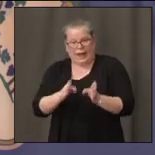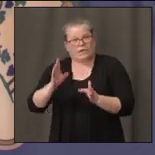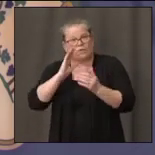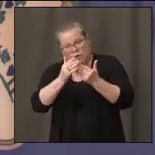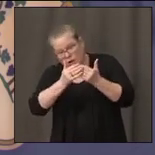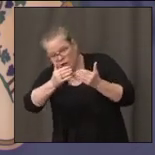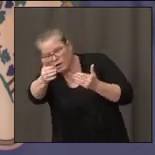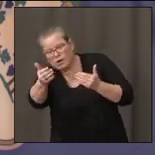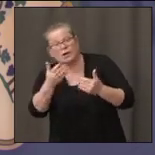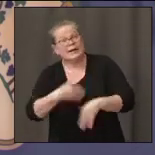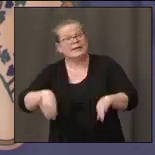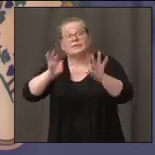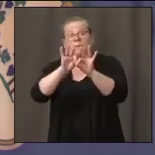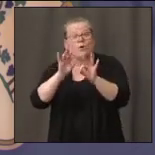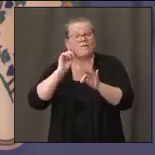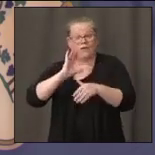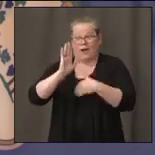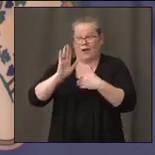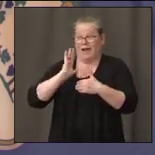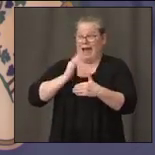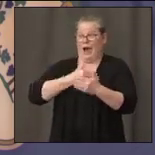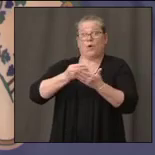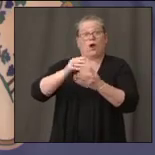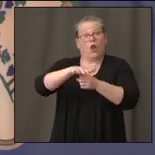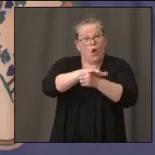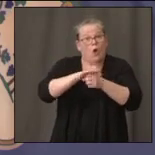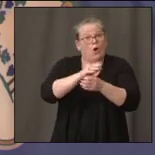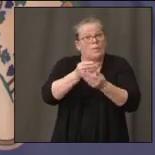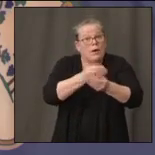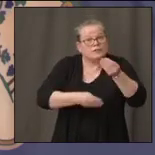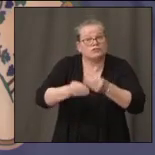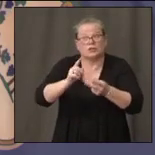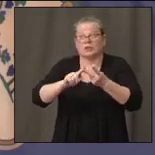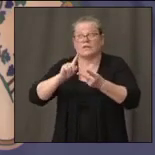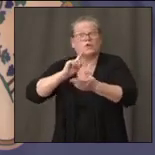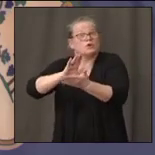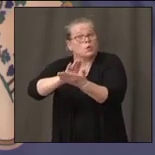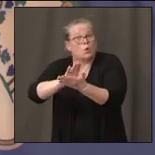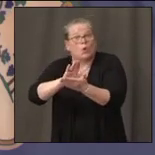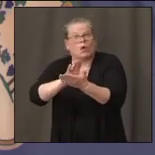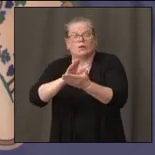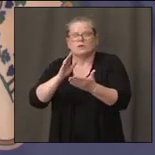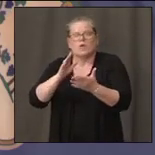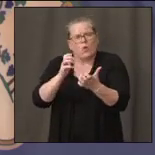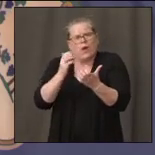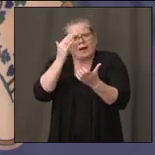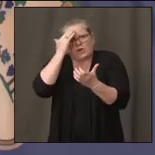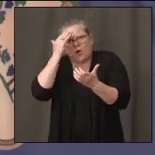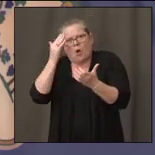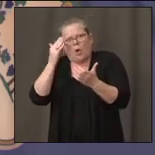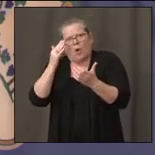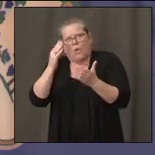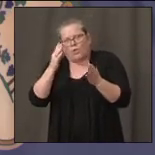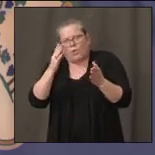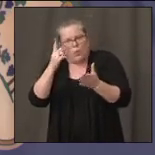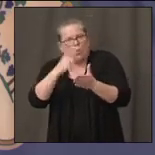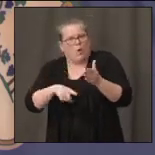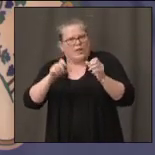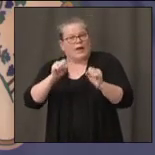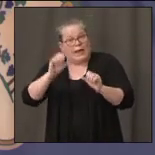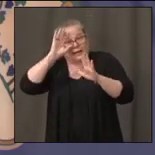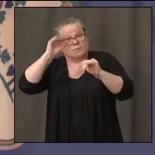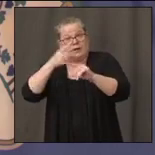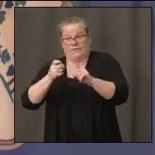important for all of our local budgets, all of our local school budgets. They want to have a better idea of exactly what they can expect from